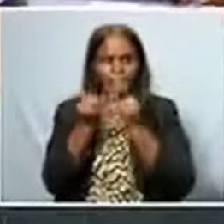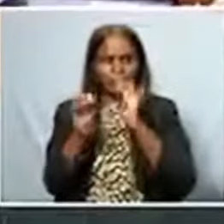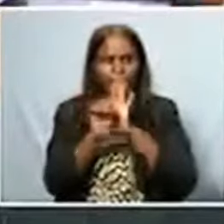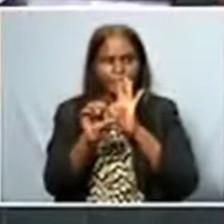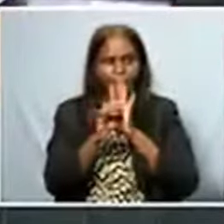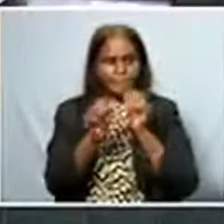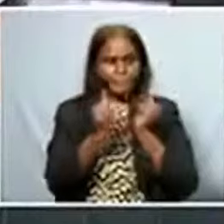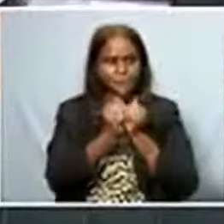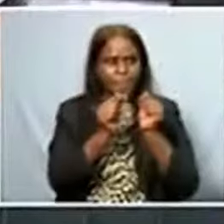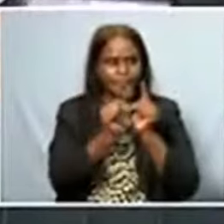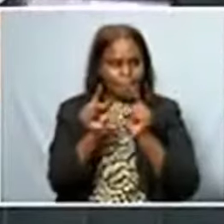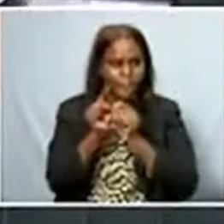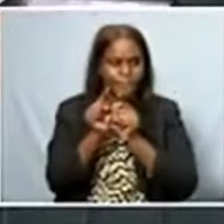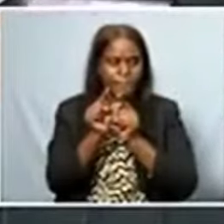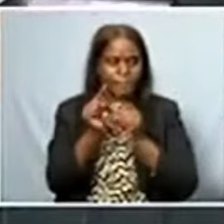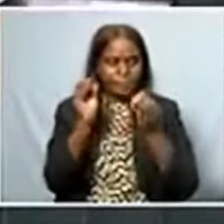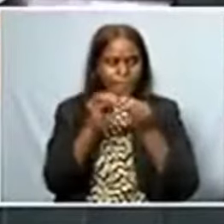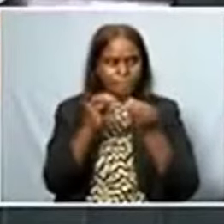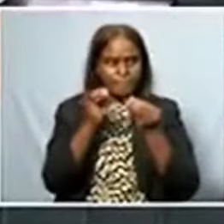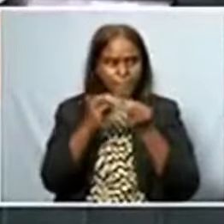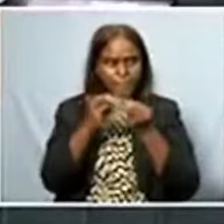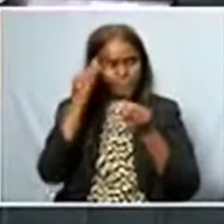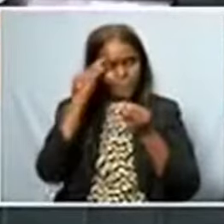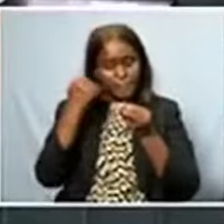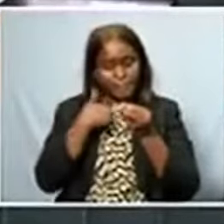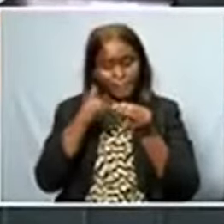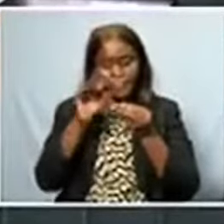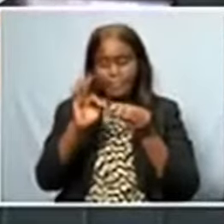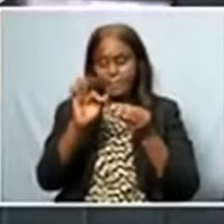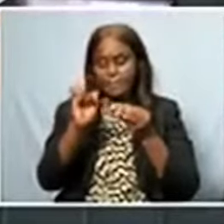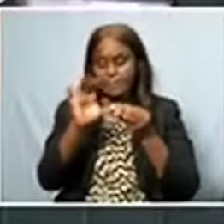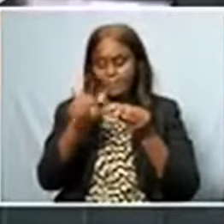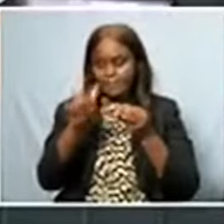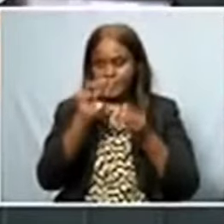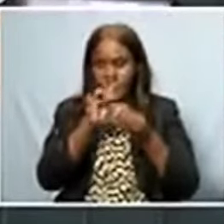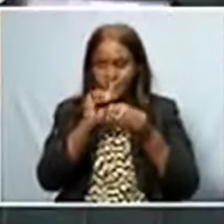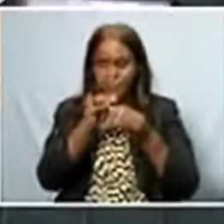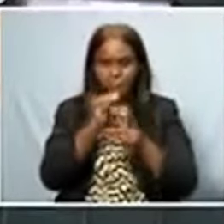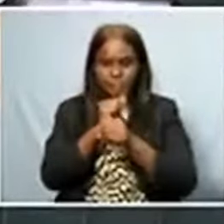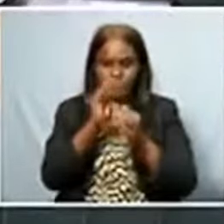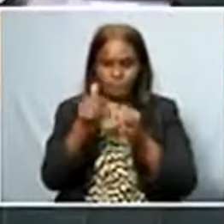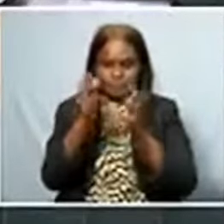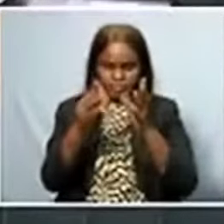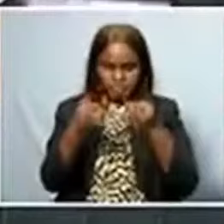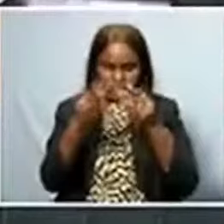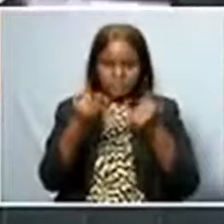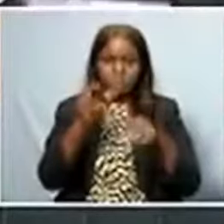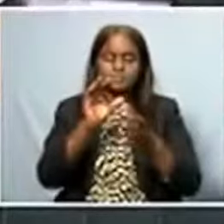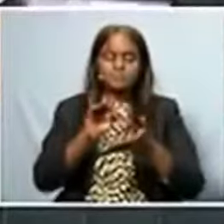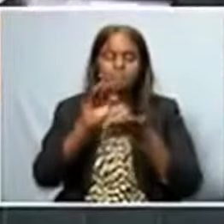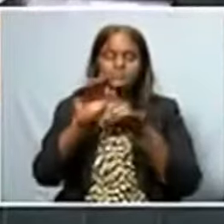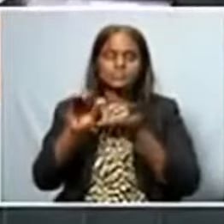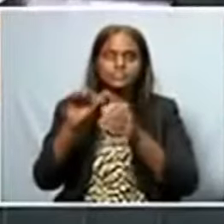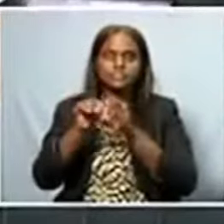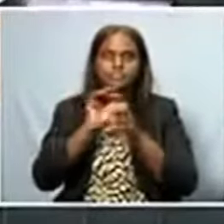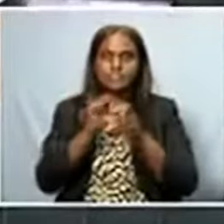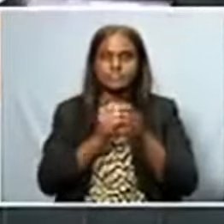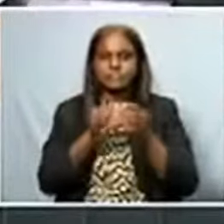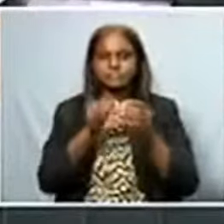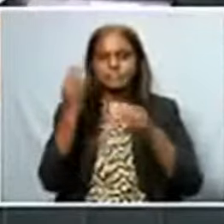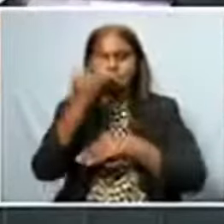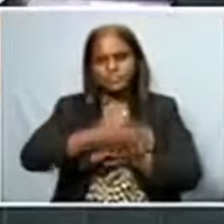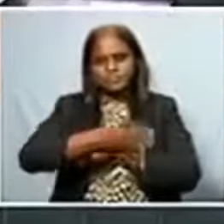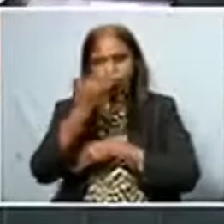I also know that FIC could do more work if they were given locations in our